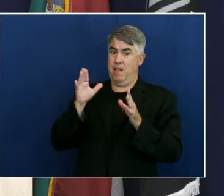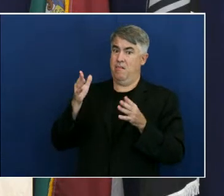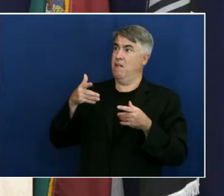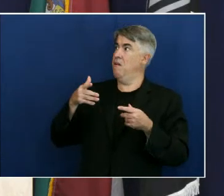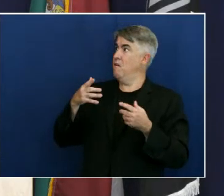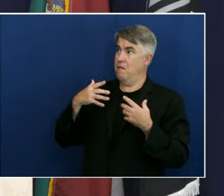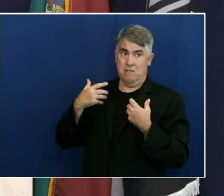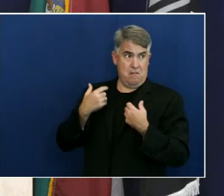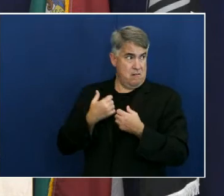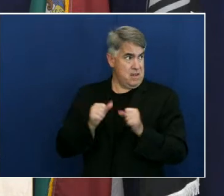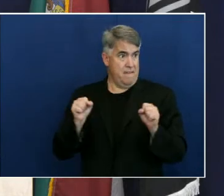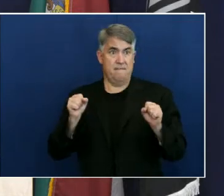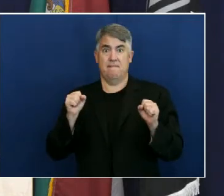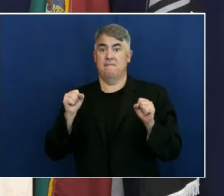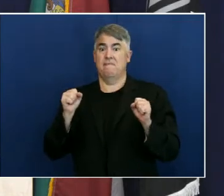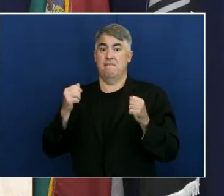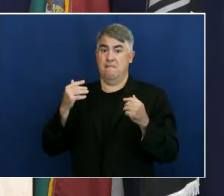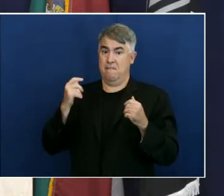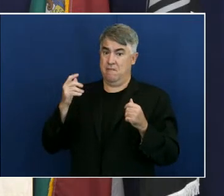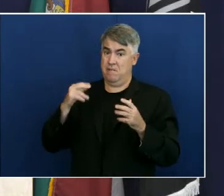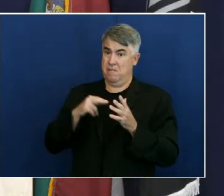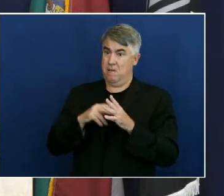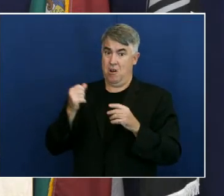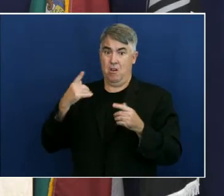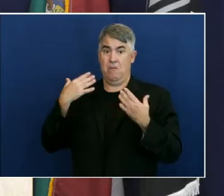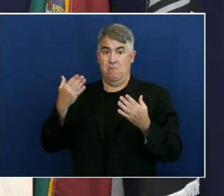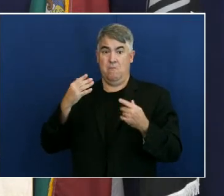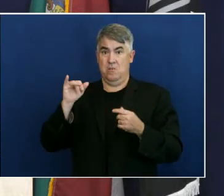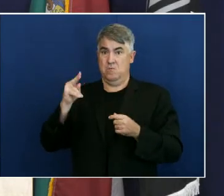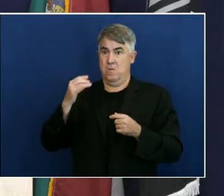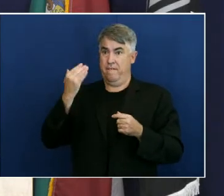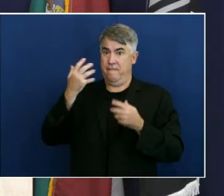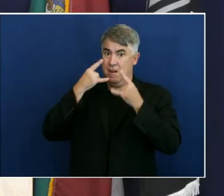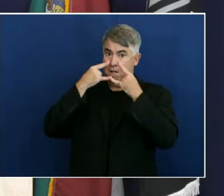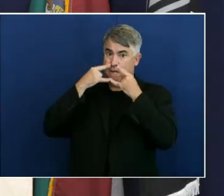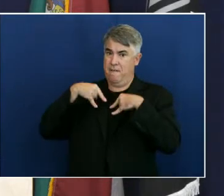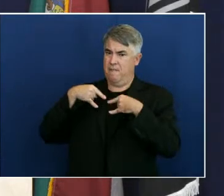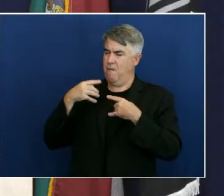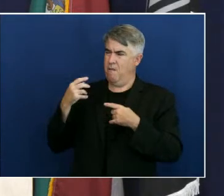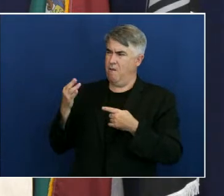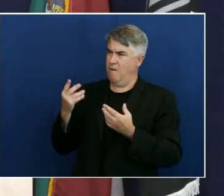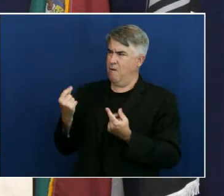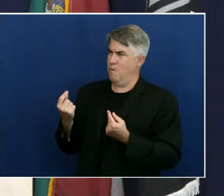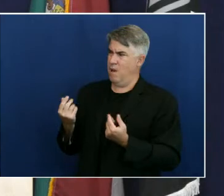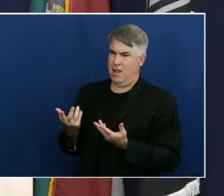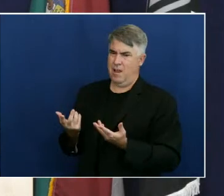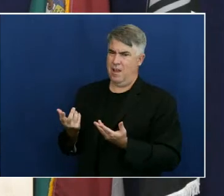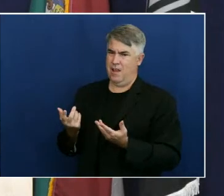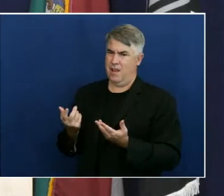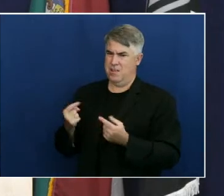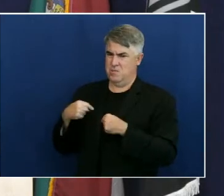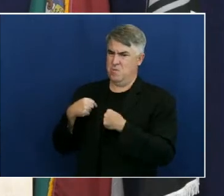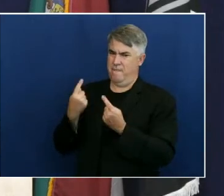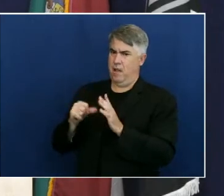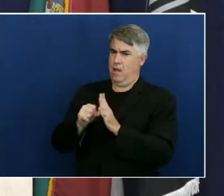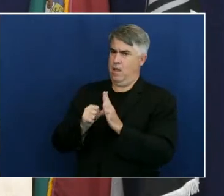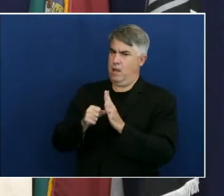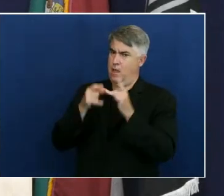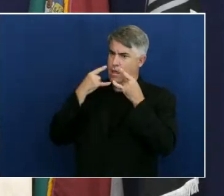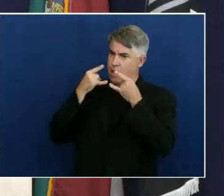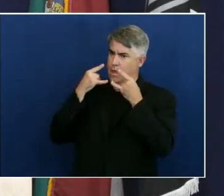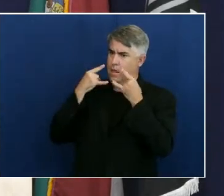concerns or reasons for support were expressed, given that we're a month out? And we've heard all pandemic long how important masks are at stopping the spread of the